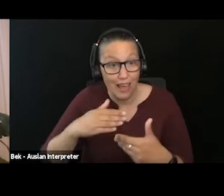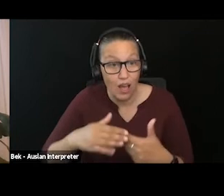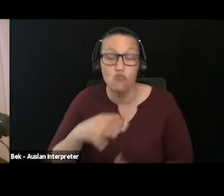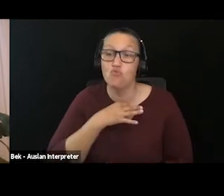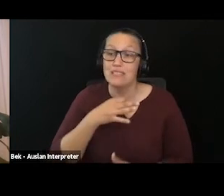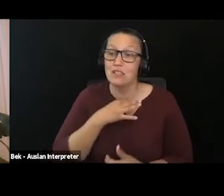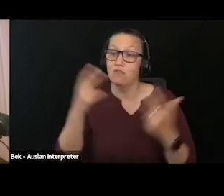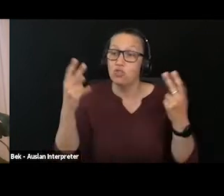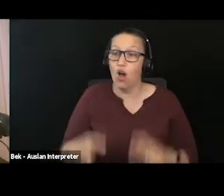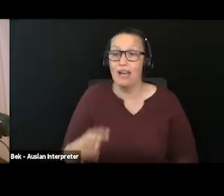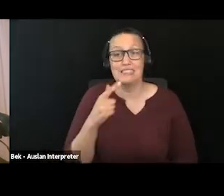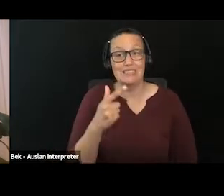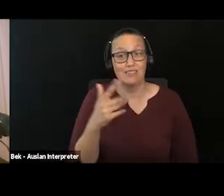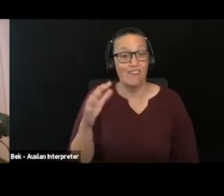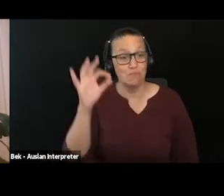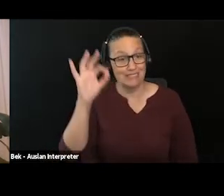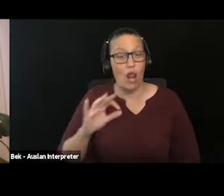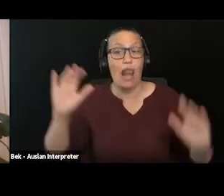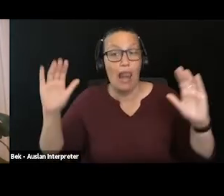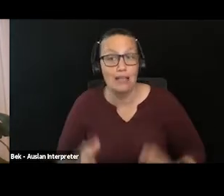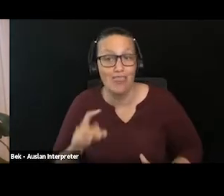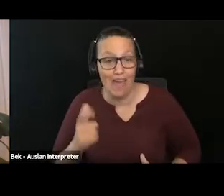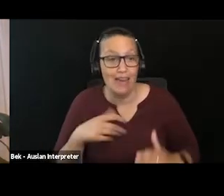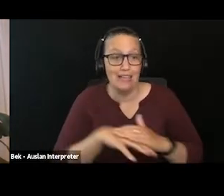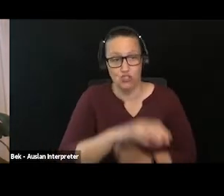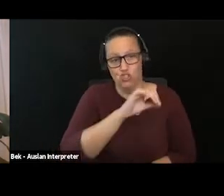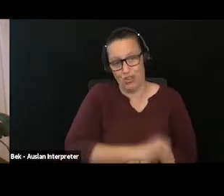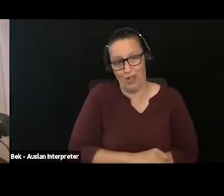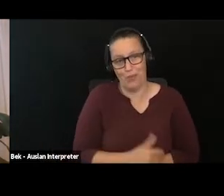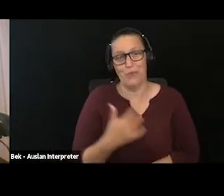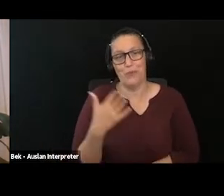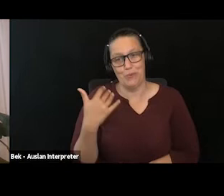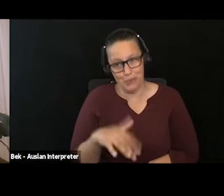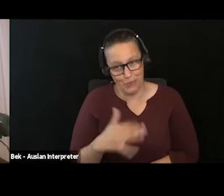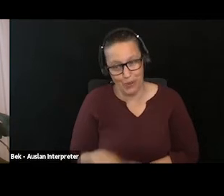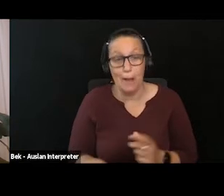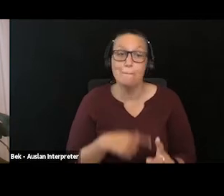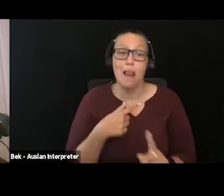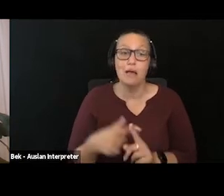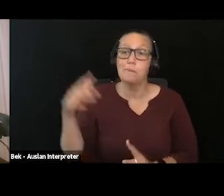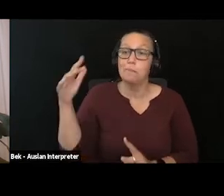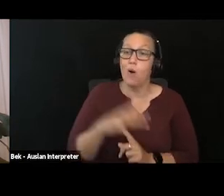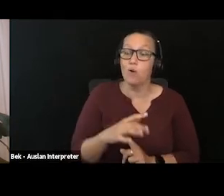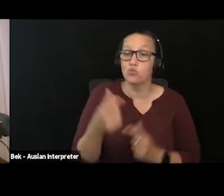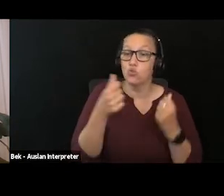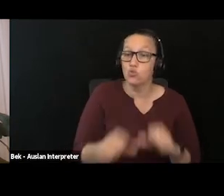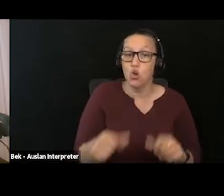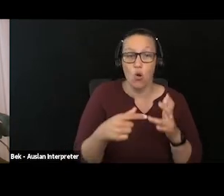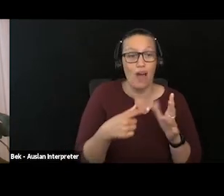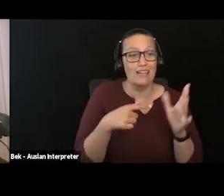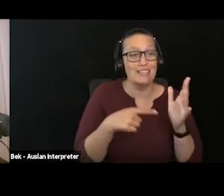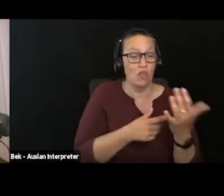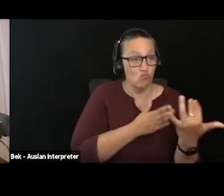spent during incarceration. It was also important that you had been receiving OAT during